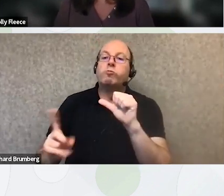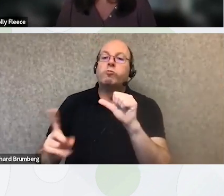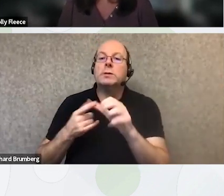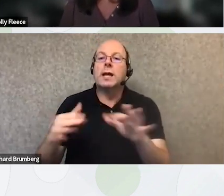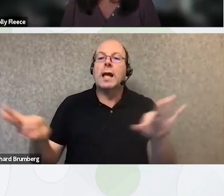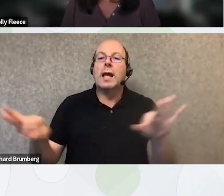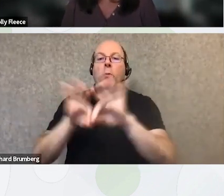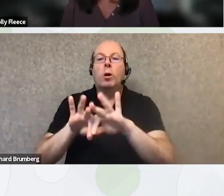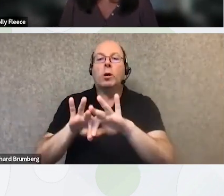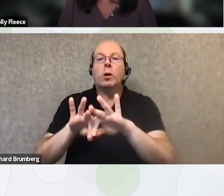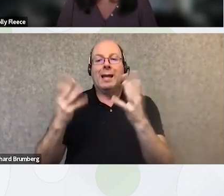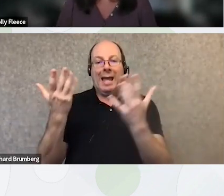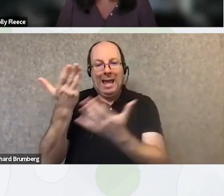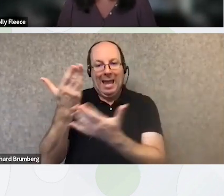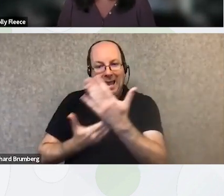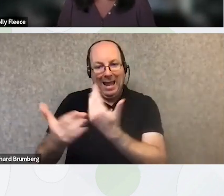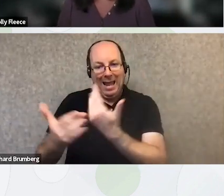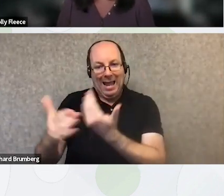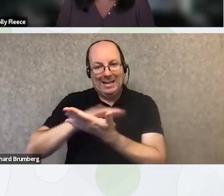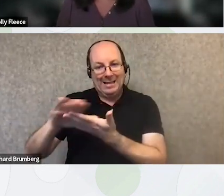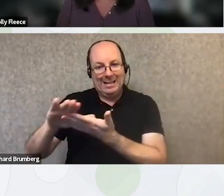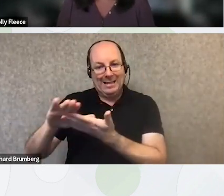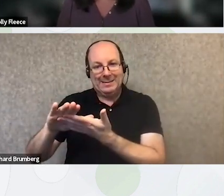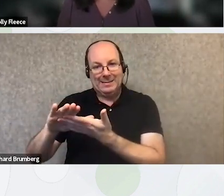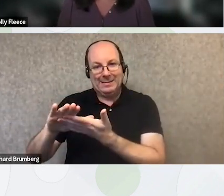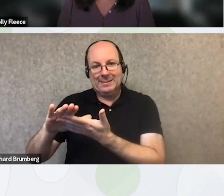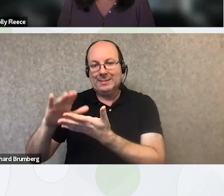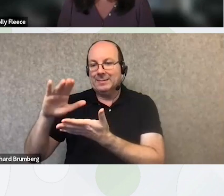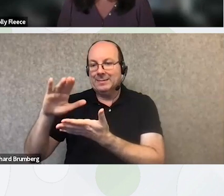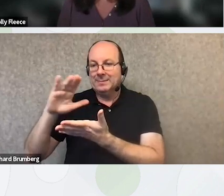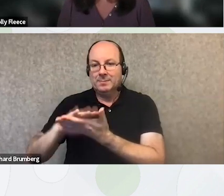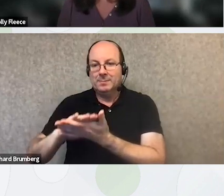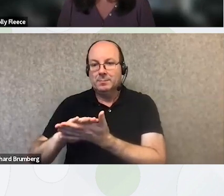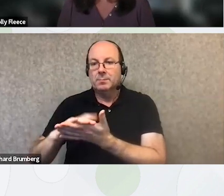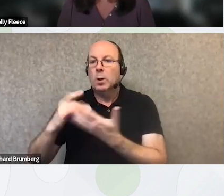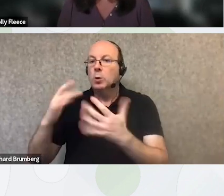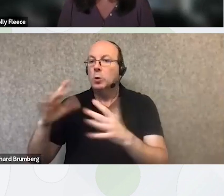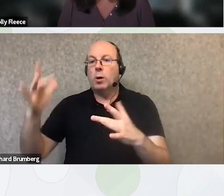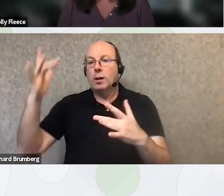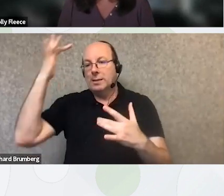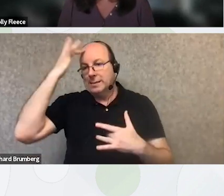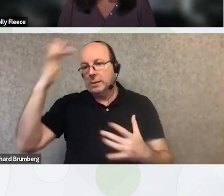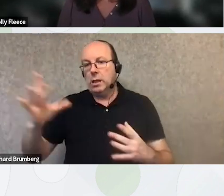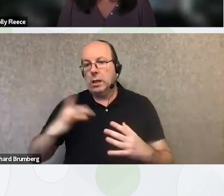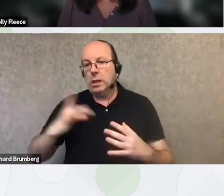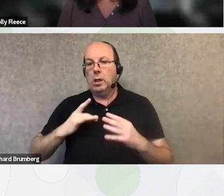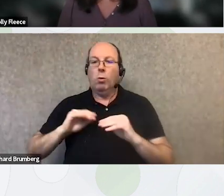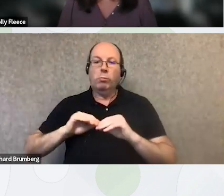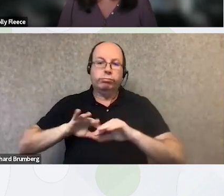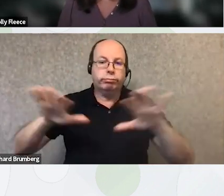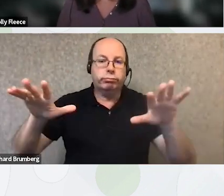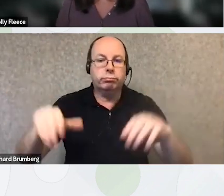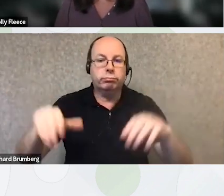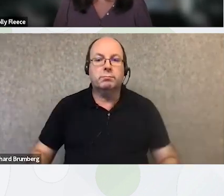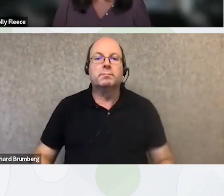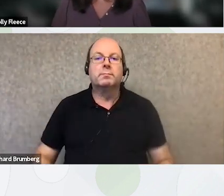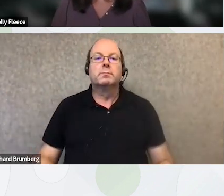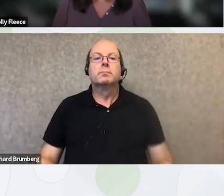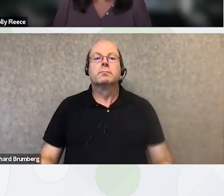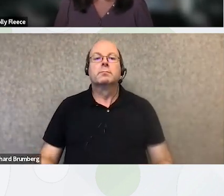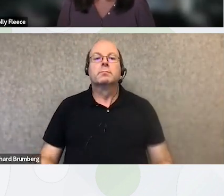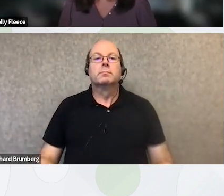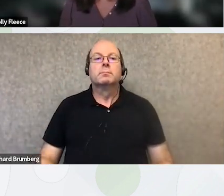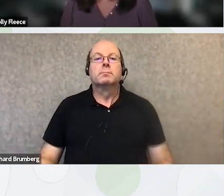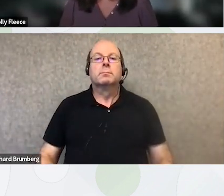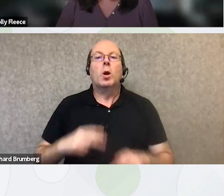hand hygiene, with that goal to be reducing healthcare-associated infections and transmission of pathogens. And so this graphic comes from the